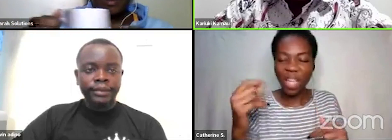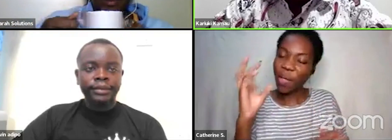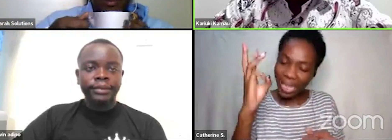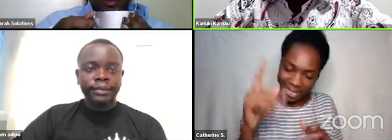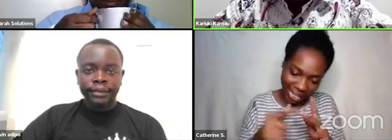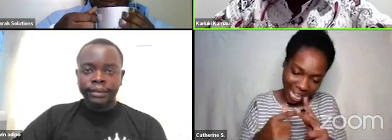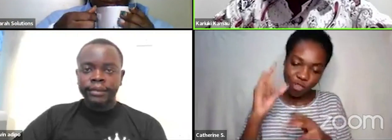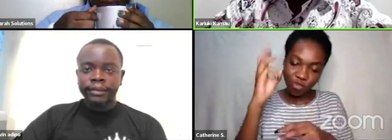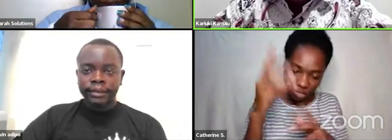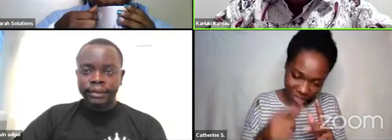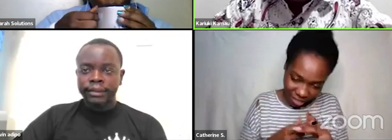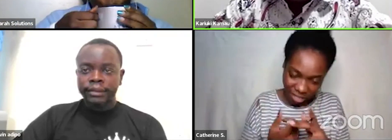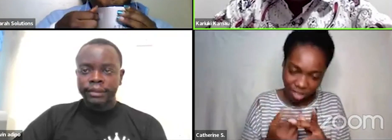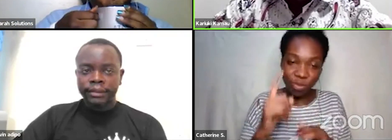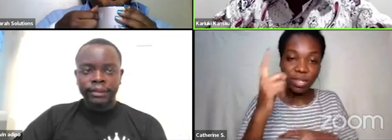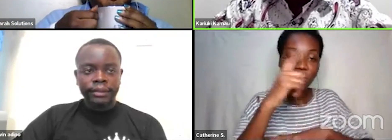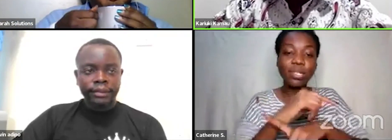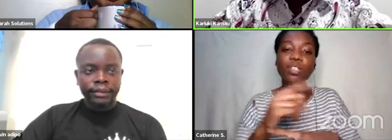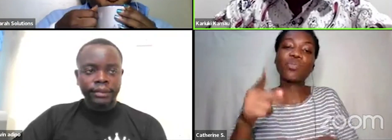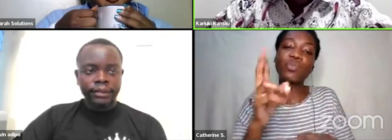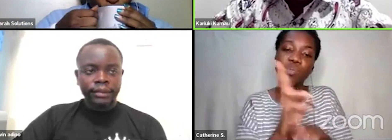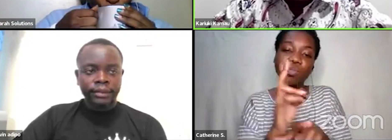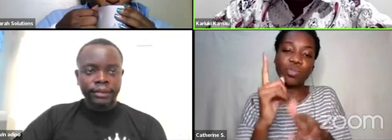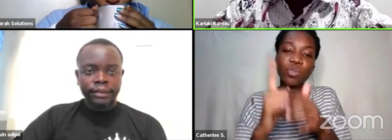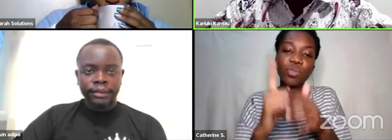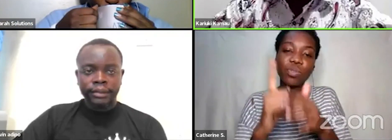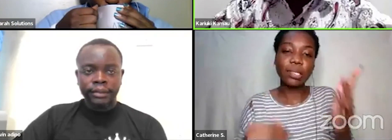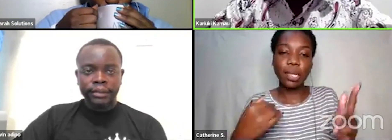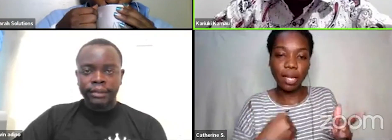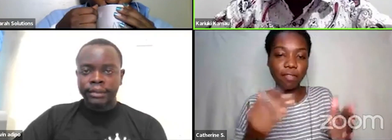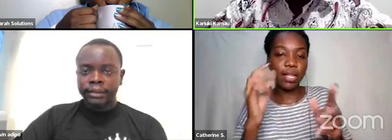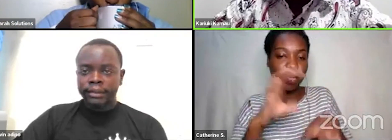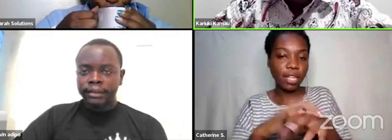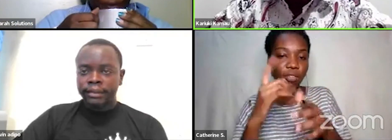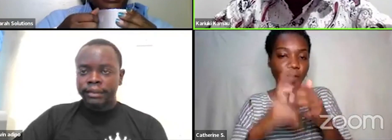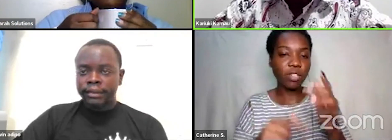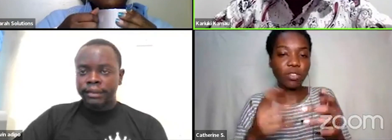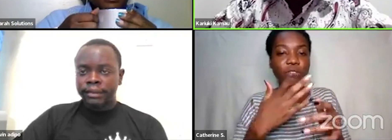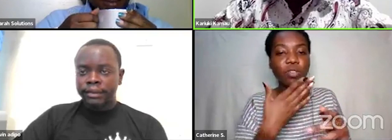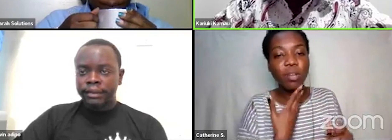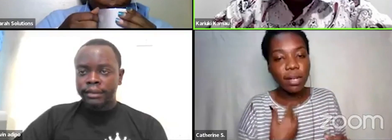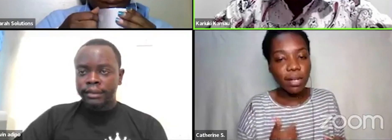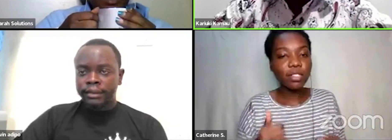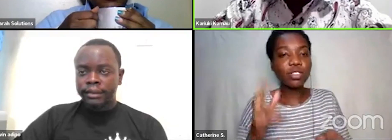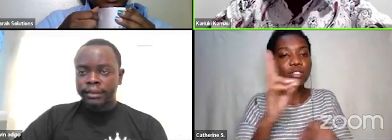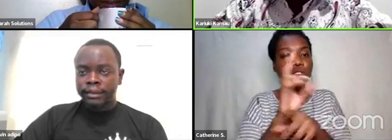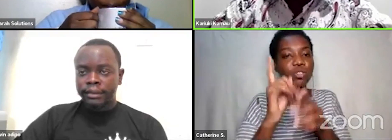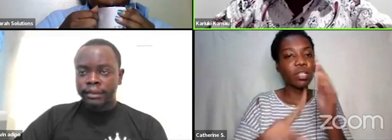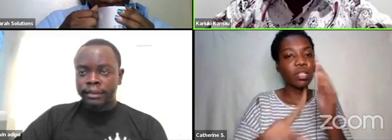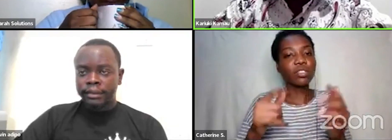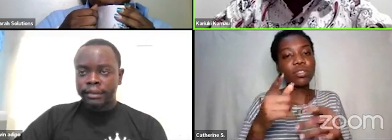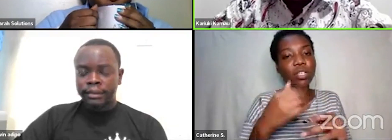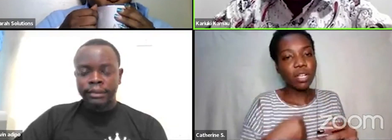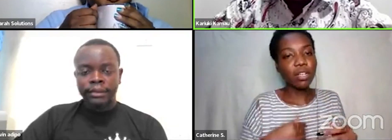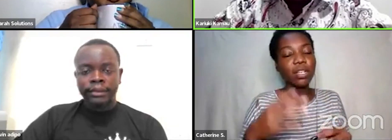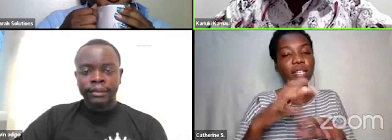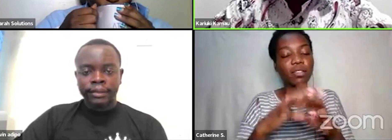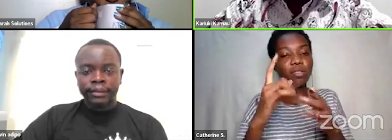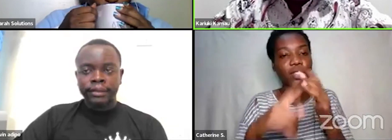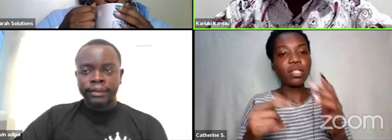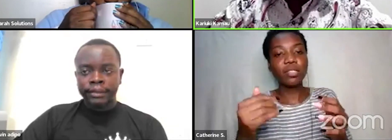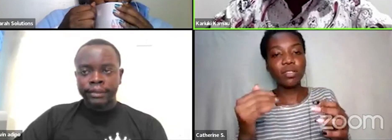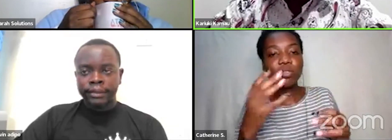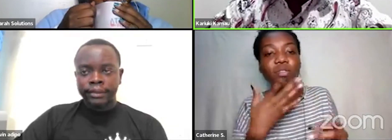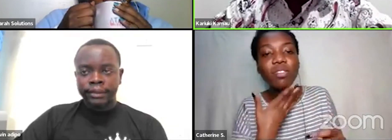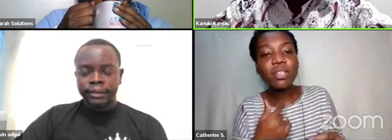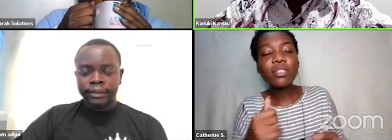day. Use what you have to get what you want. Use what you have to get what you want. You don't have to have it all. You